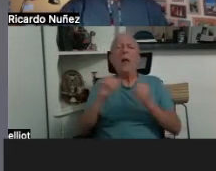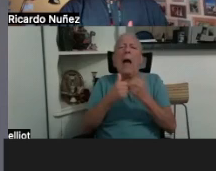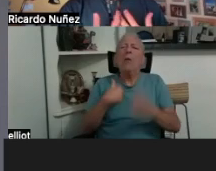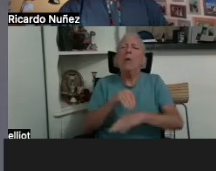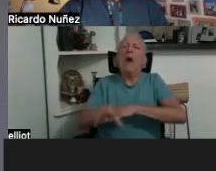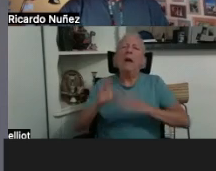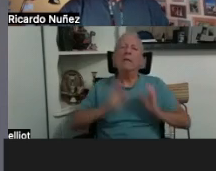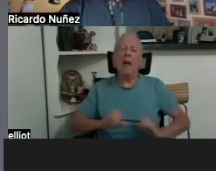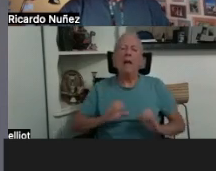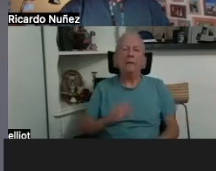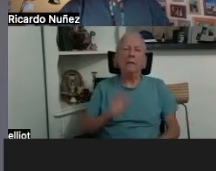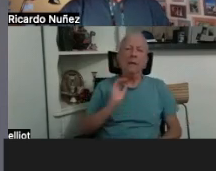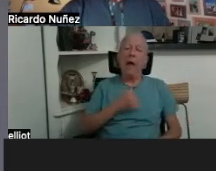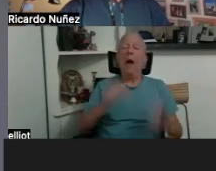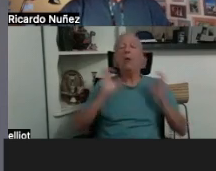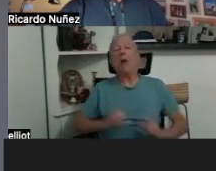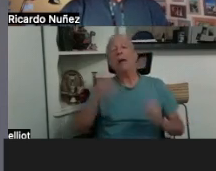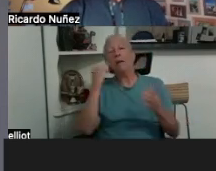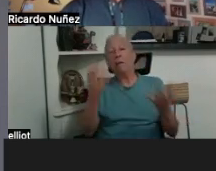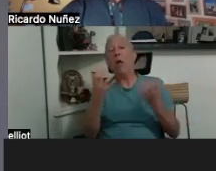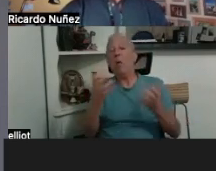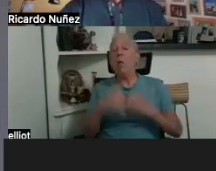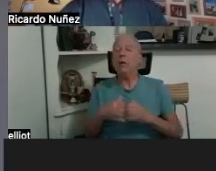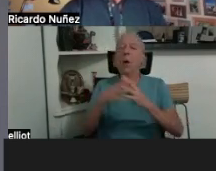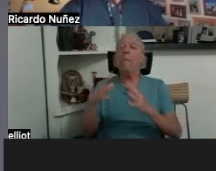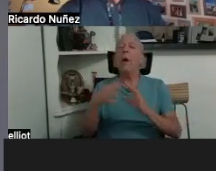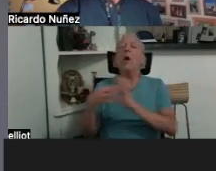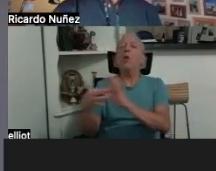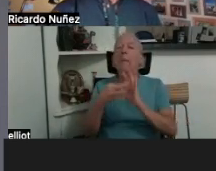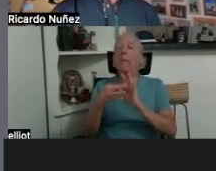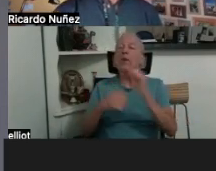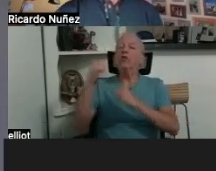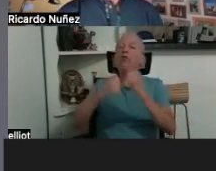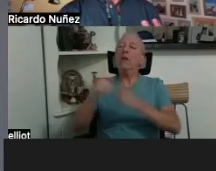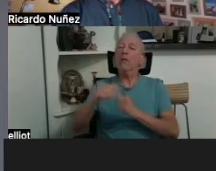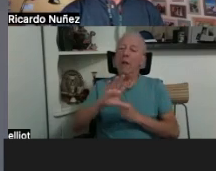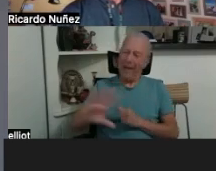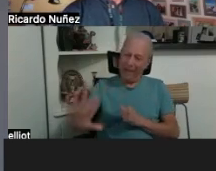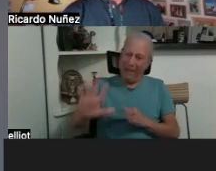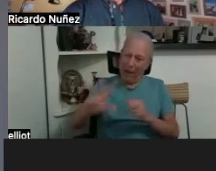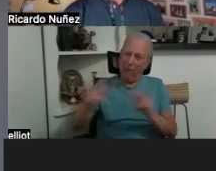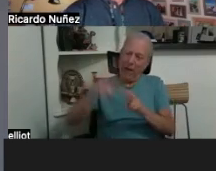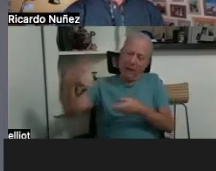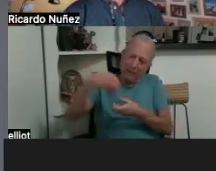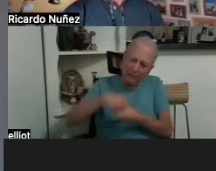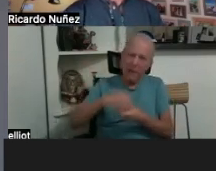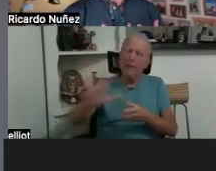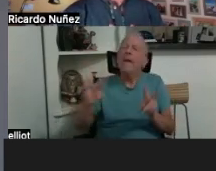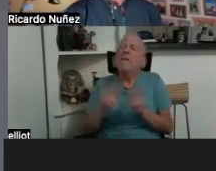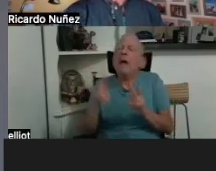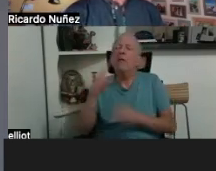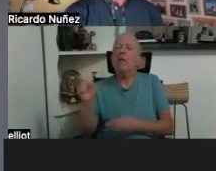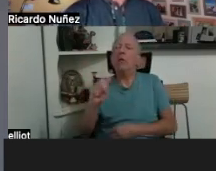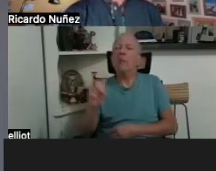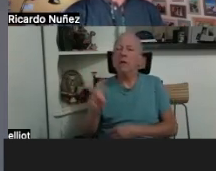And so our clients are wanting to create cooperative structures and bringing their values to the table, values of democracy. And I think